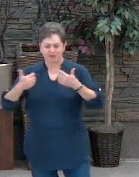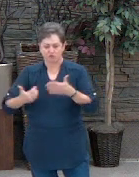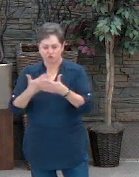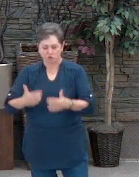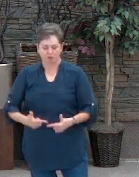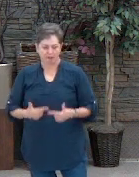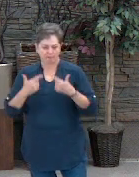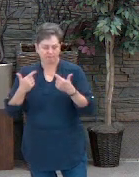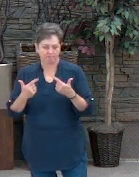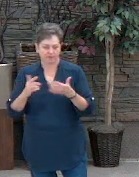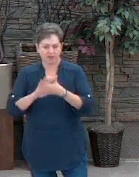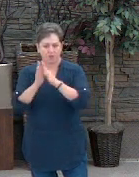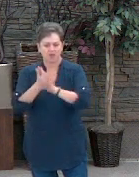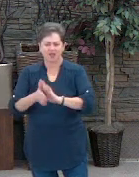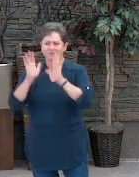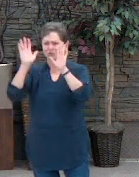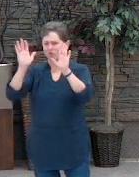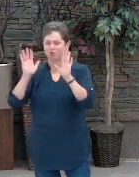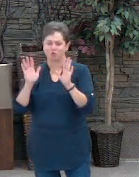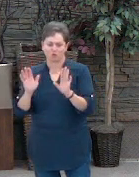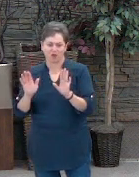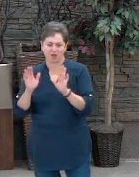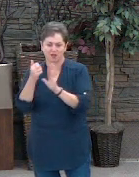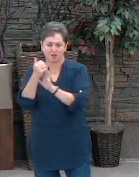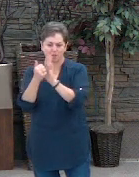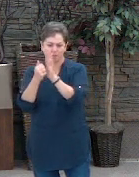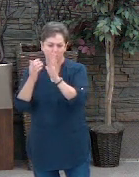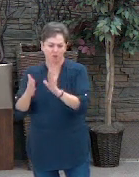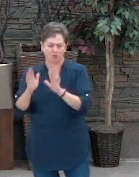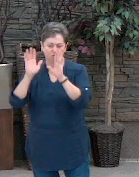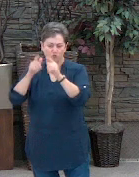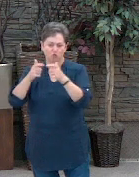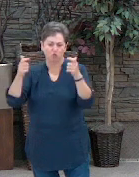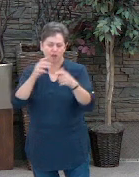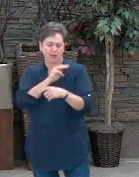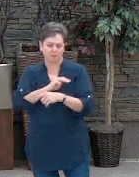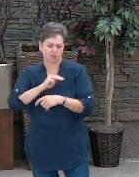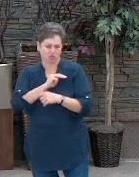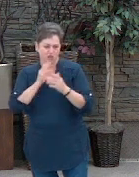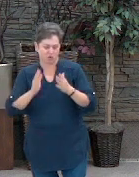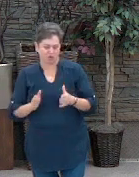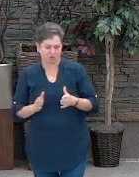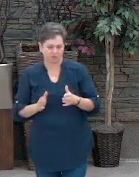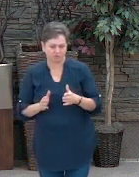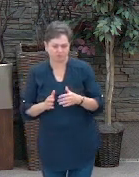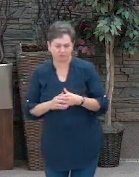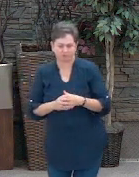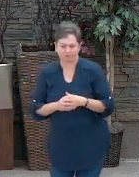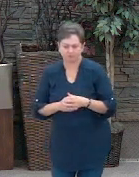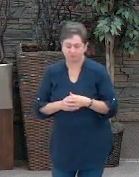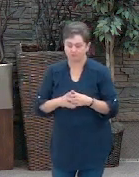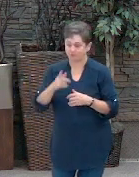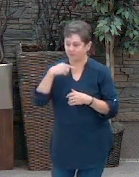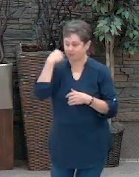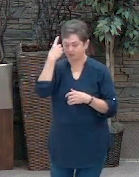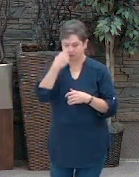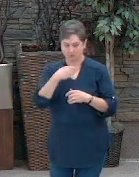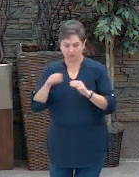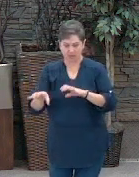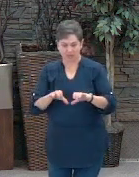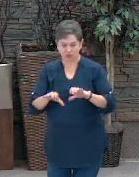life and becomes this great apostle, this great missionary. He looks like Jesus.